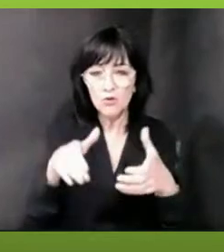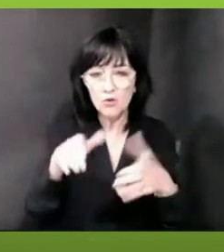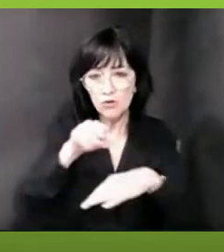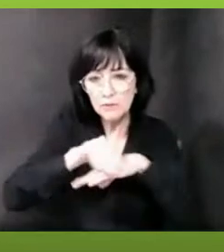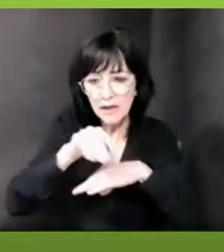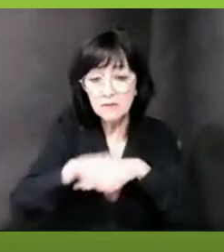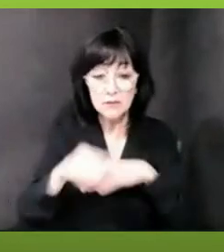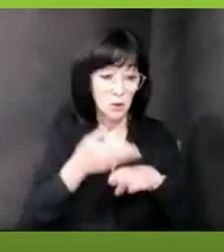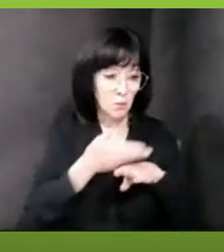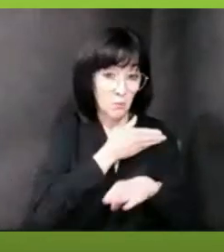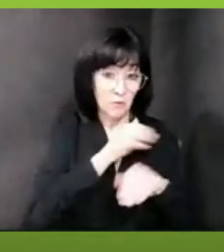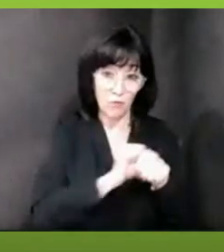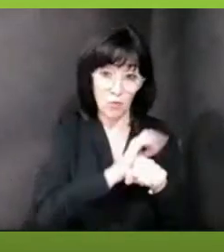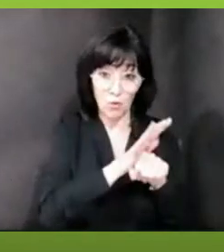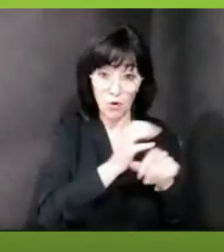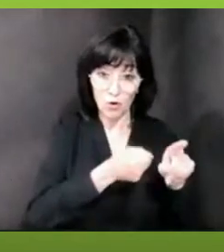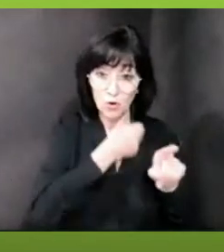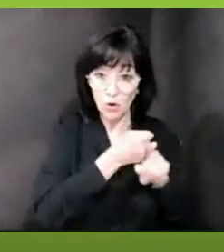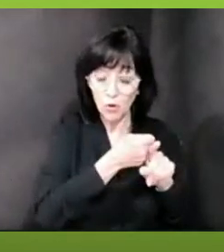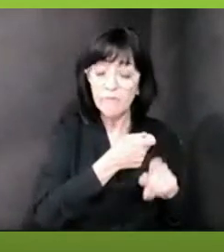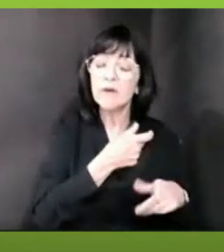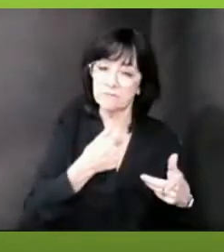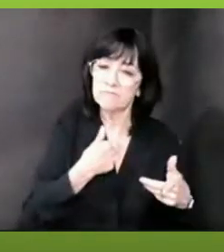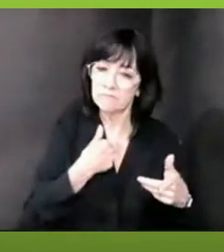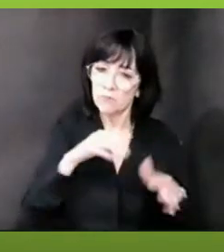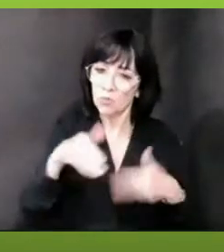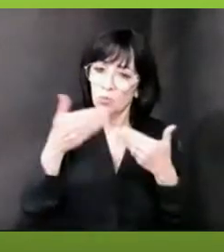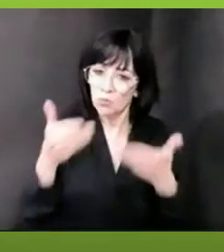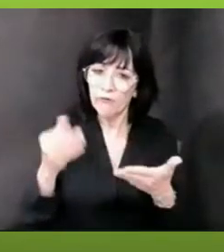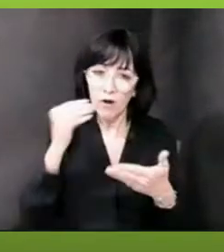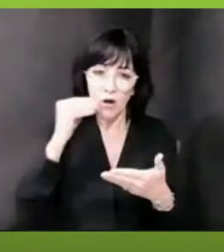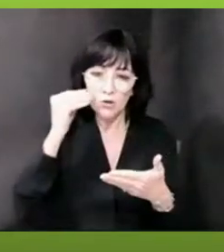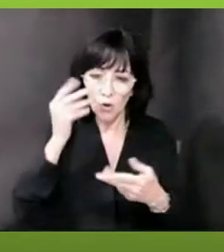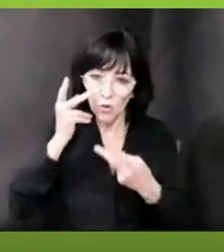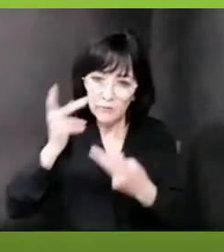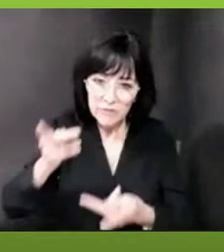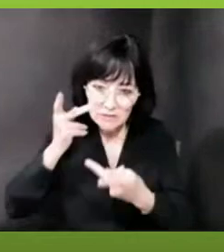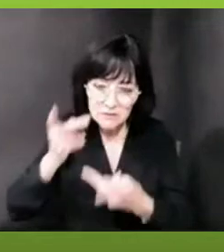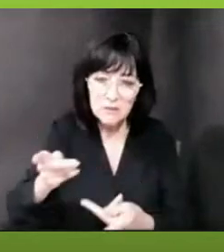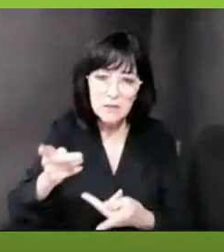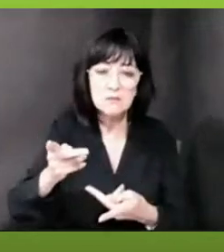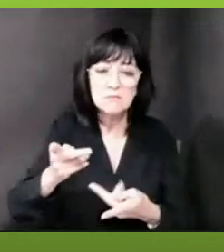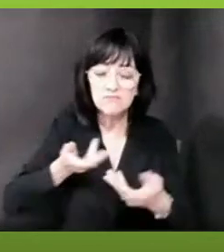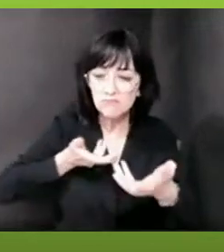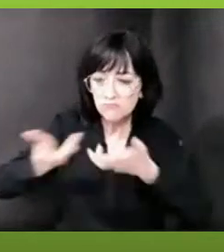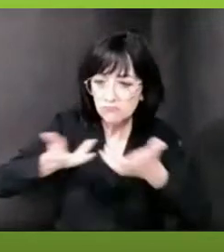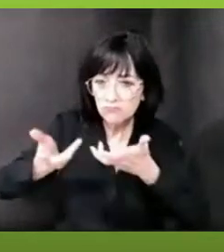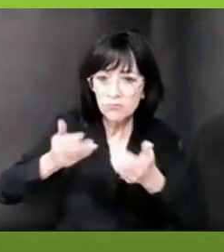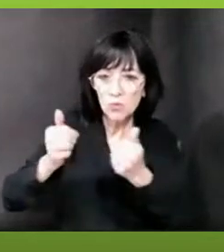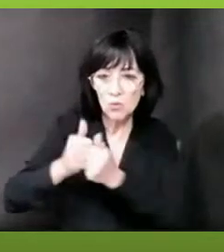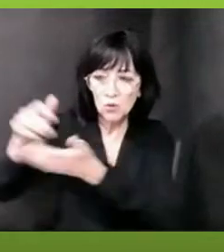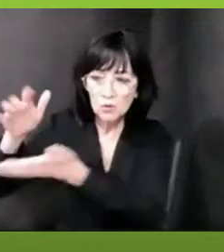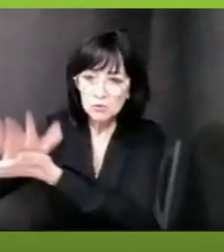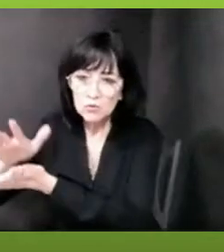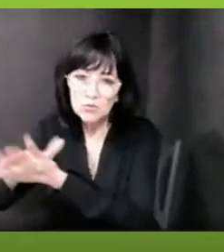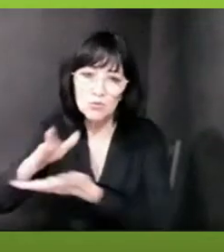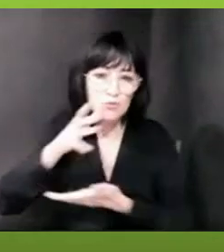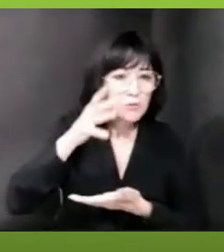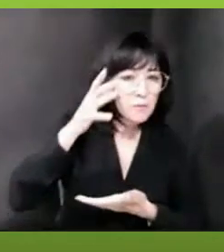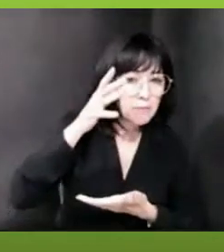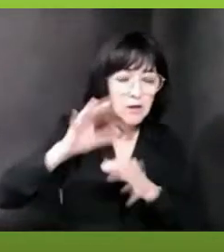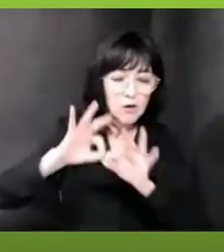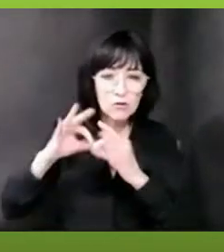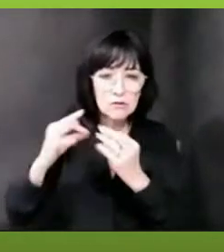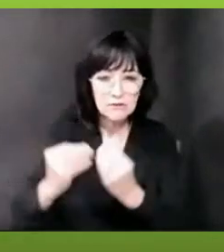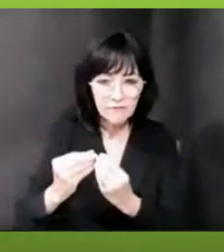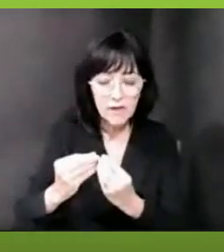visits. We also welcome our parents to our school. We do parenting sessions. We work